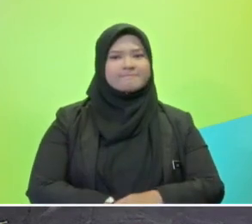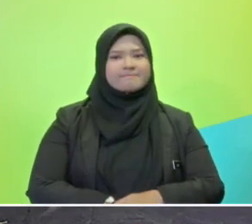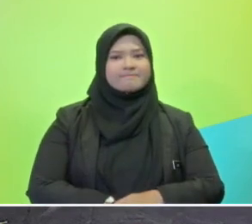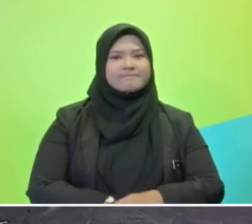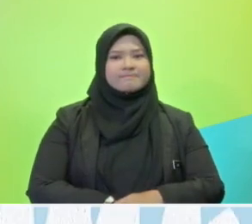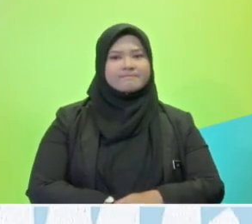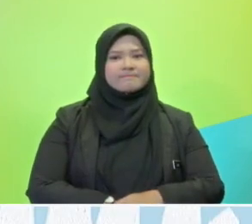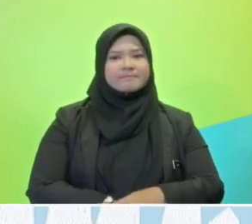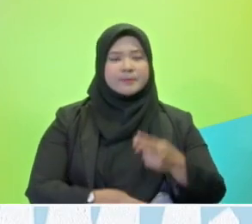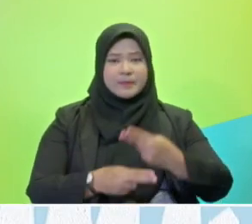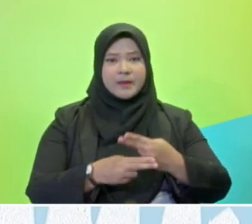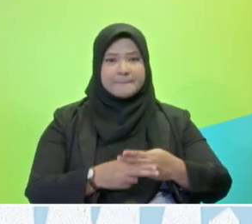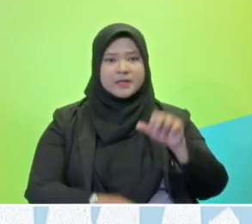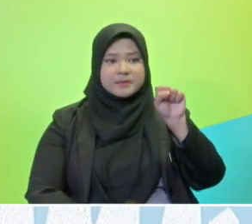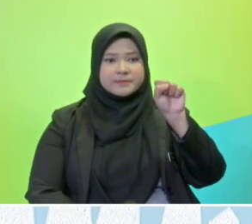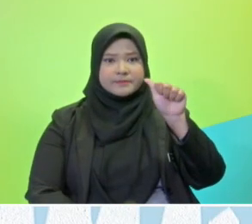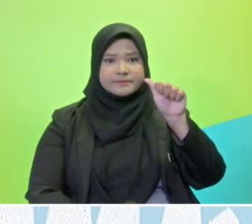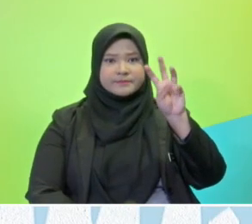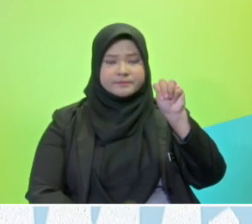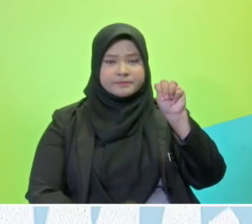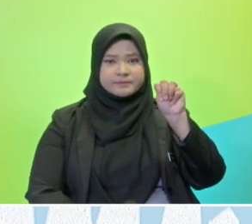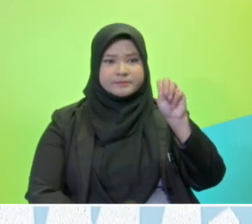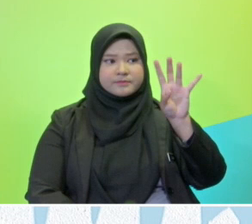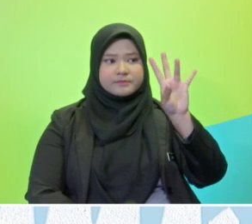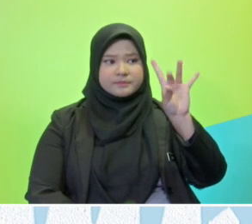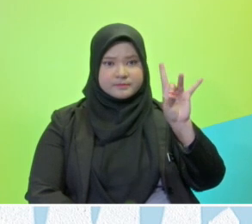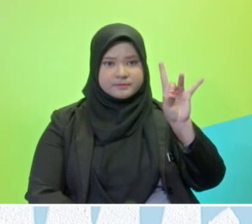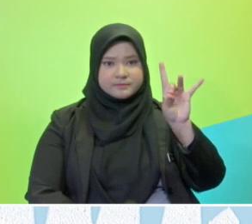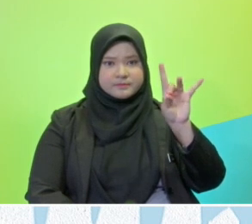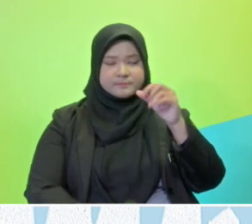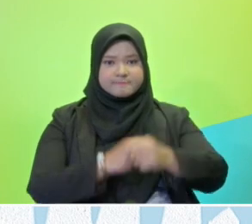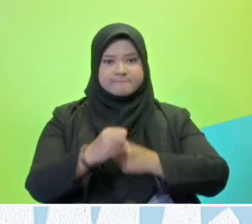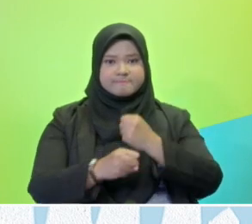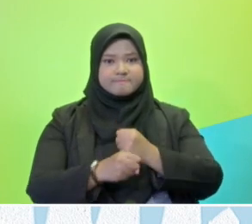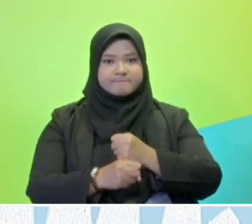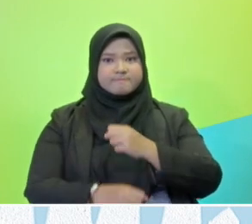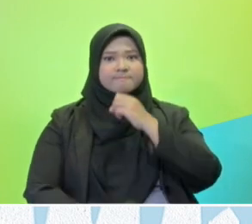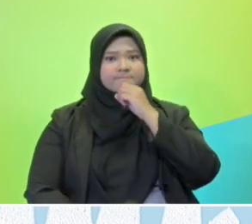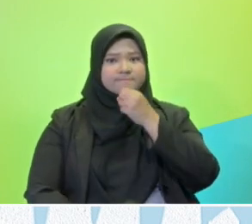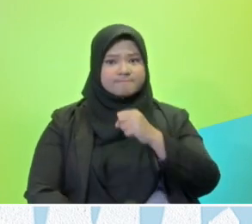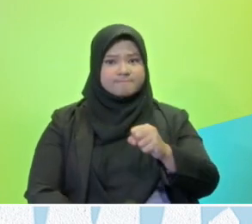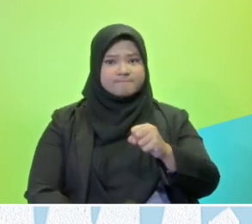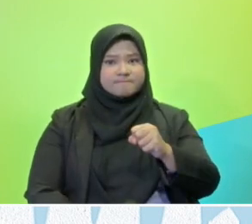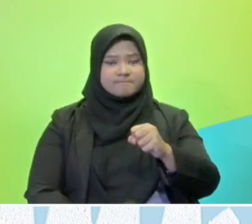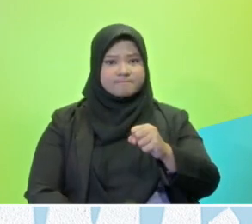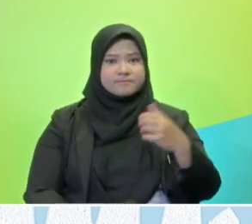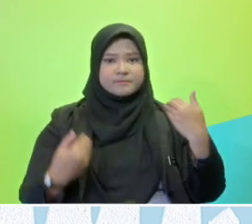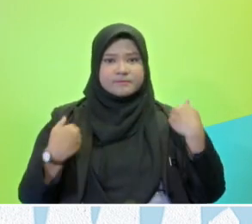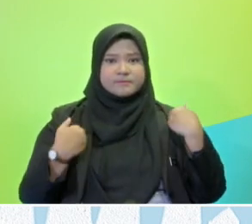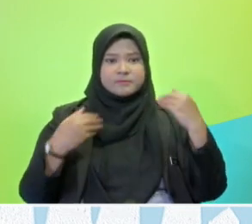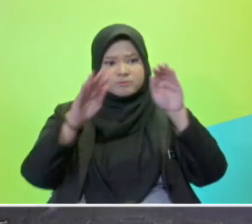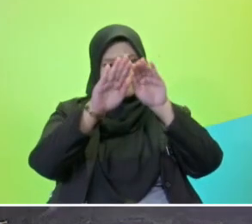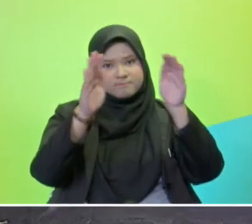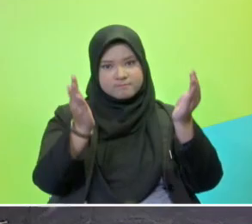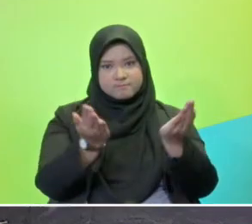Sam. He's 8. He has got a big ball. Yes. So, green or